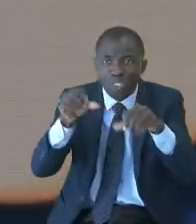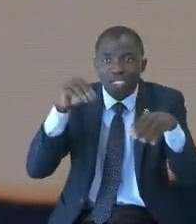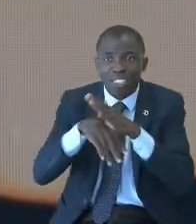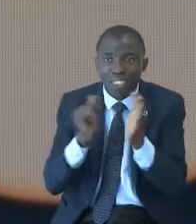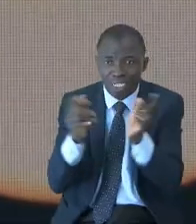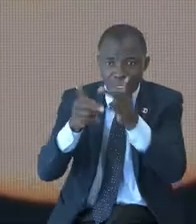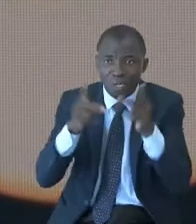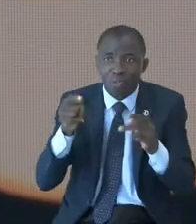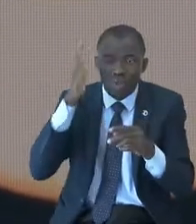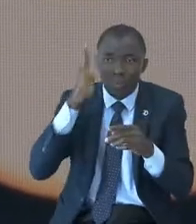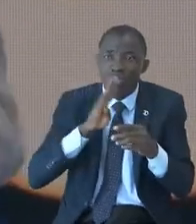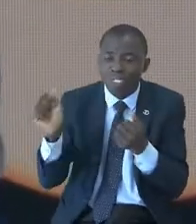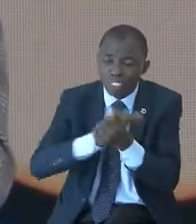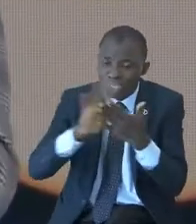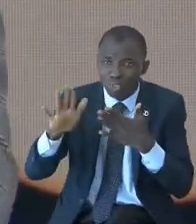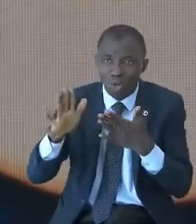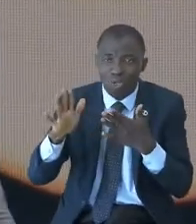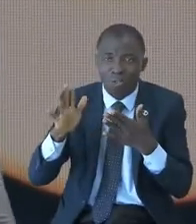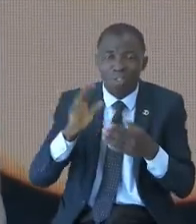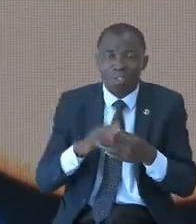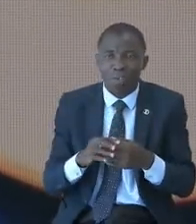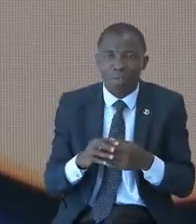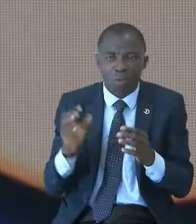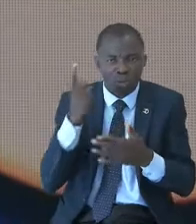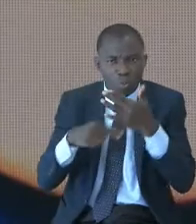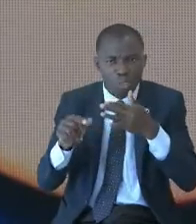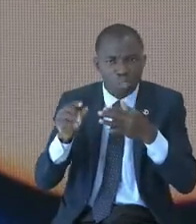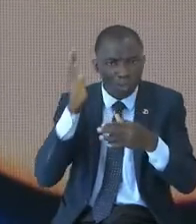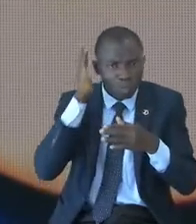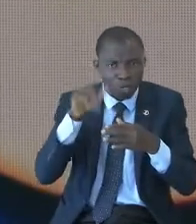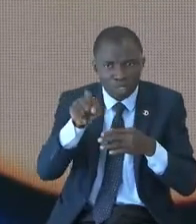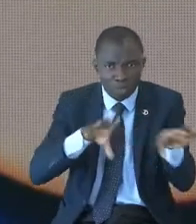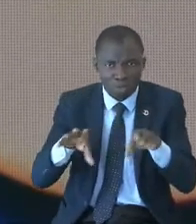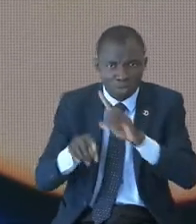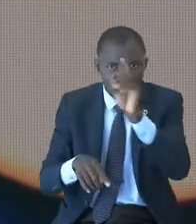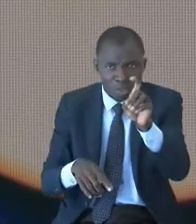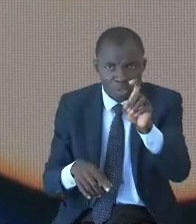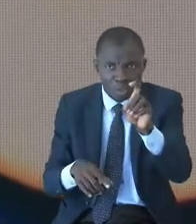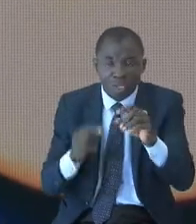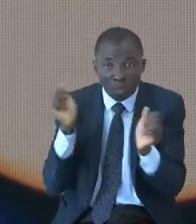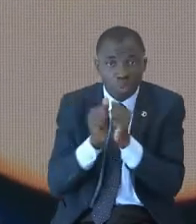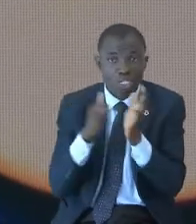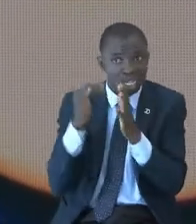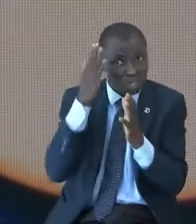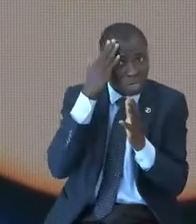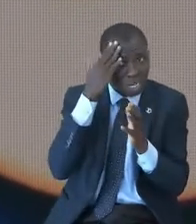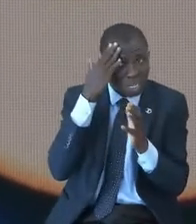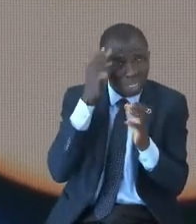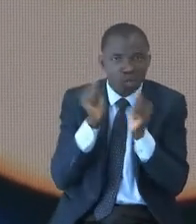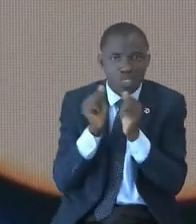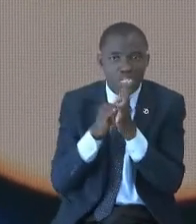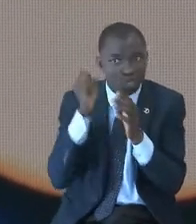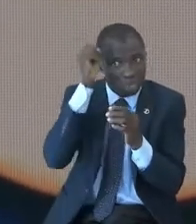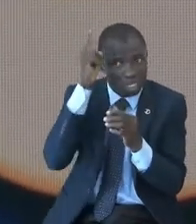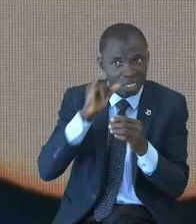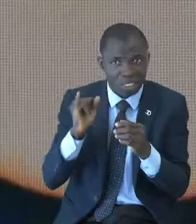be smashed and crushed. What do? With that knowledge, with that